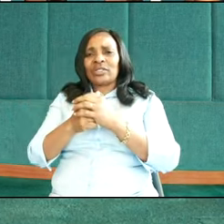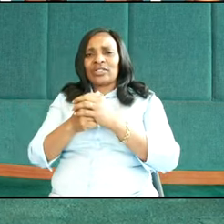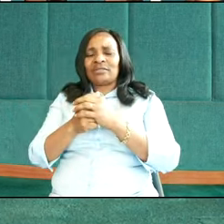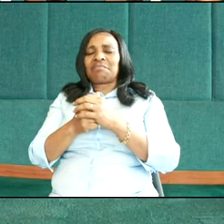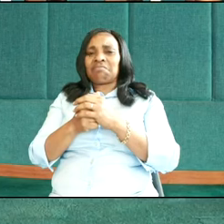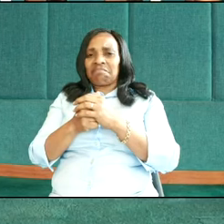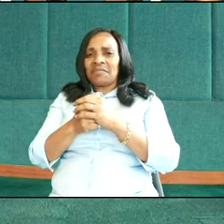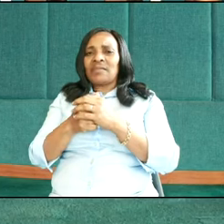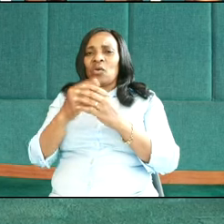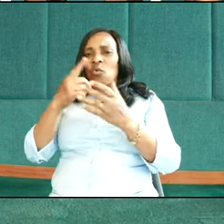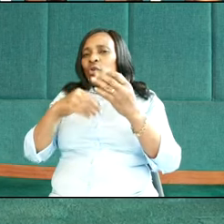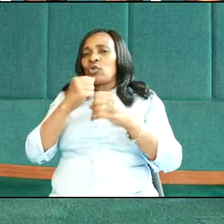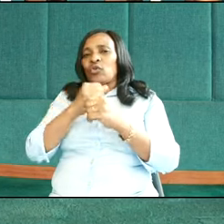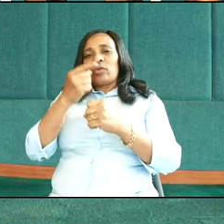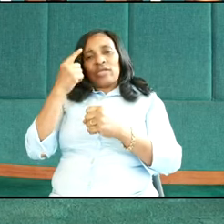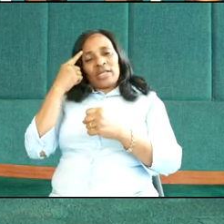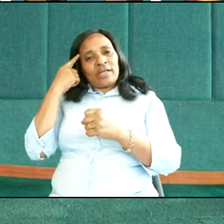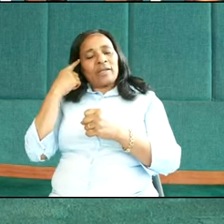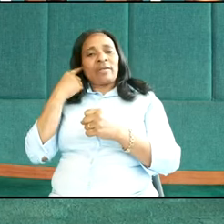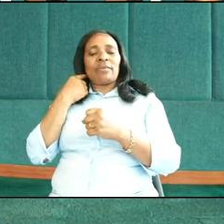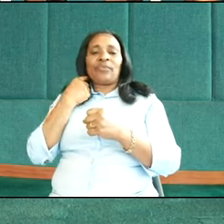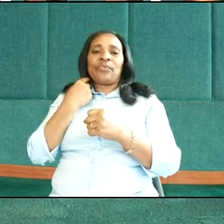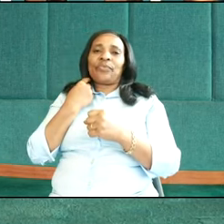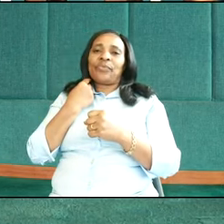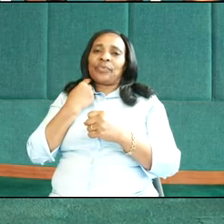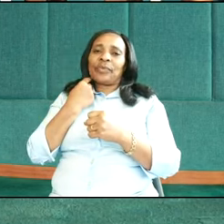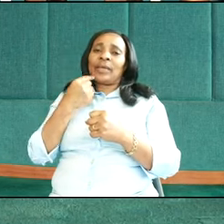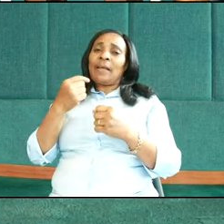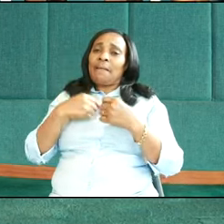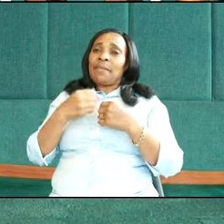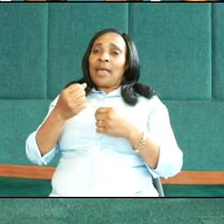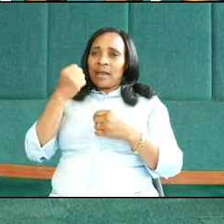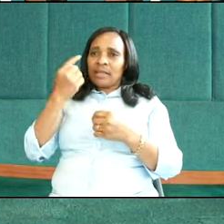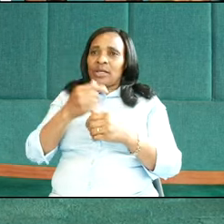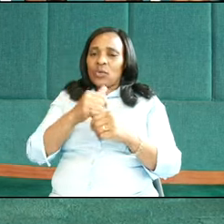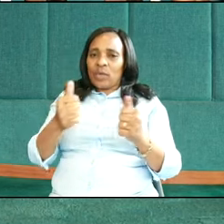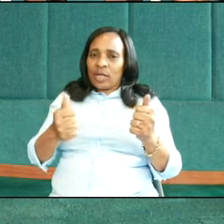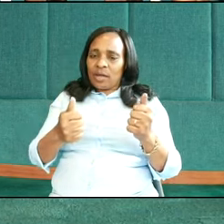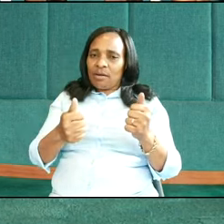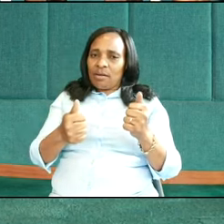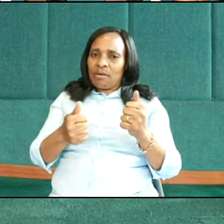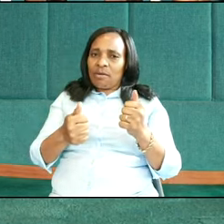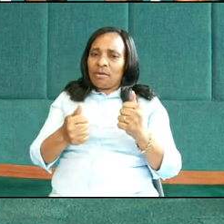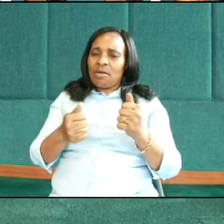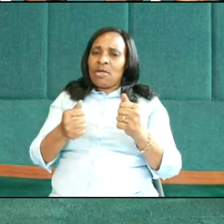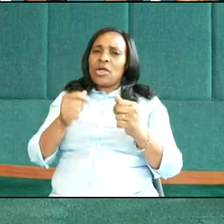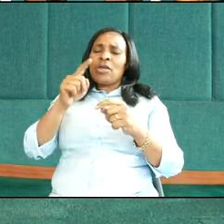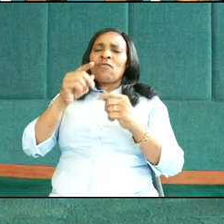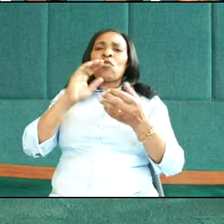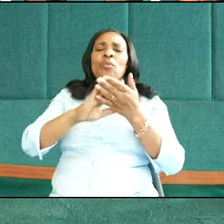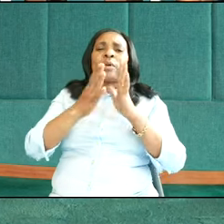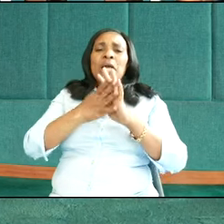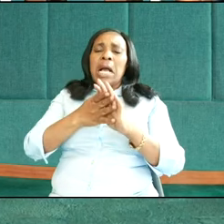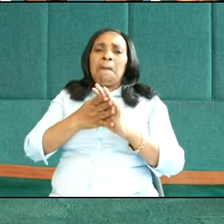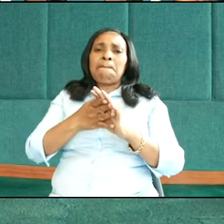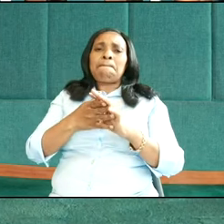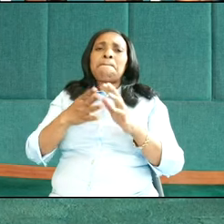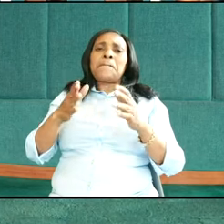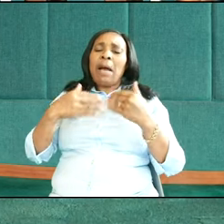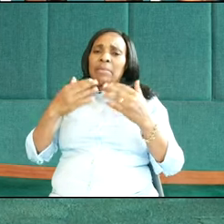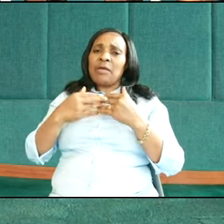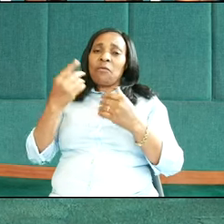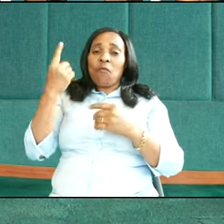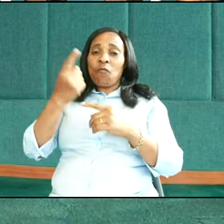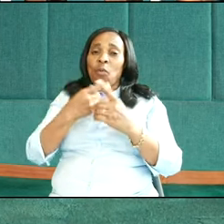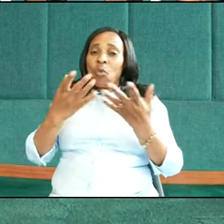challenges in the what do you think section? It's understandable to get overwhelmed by the challenges that you're going